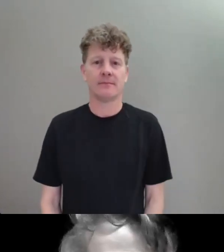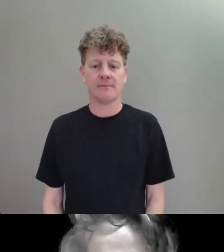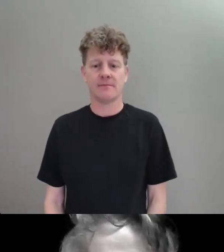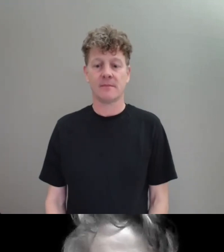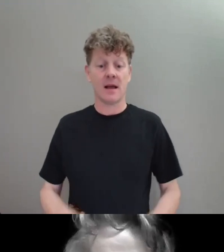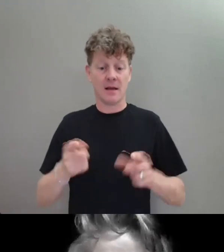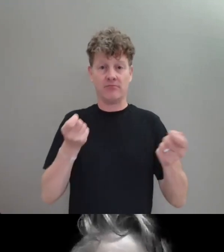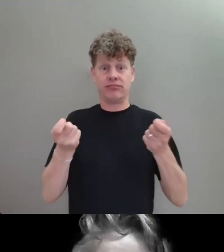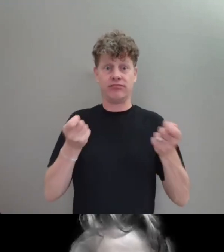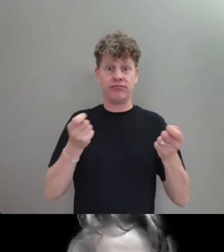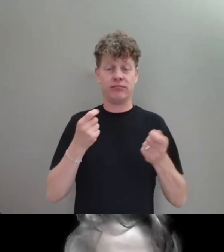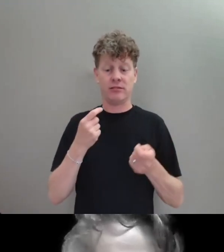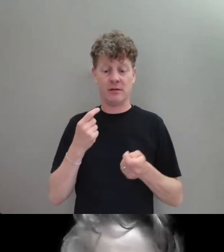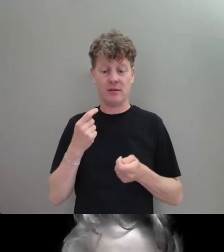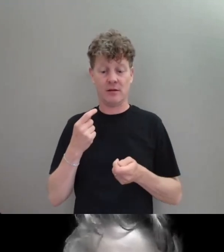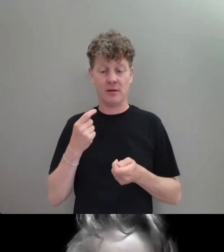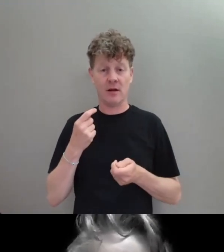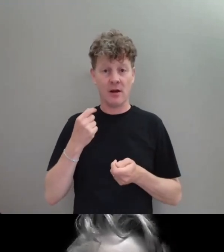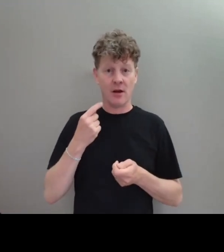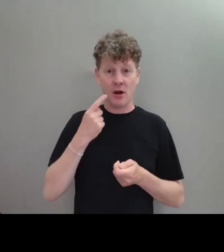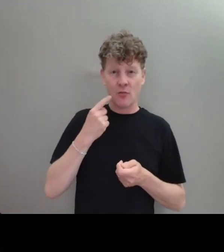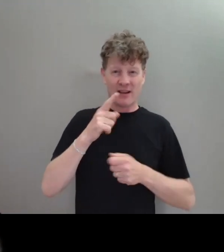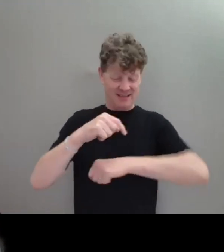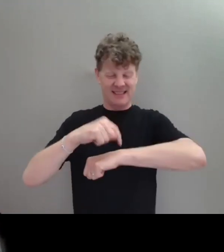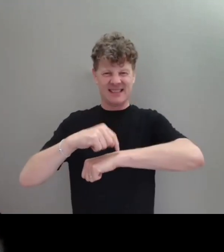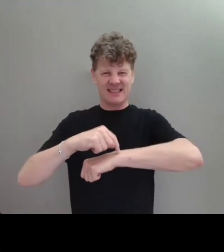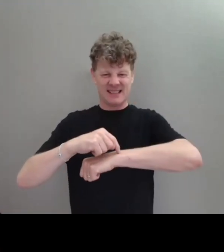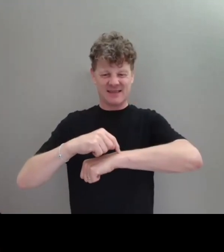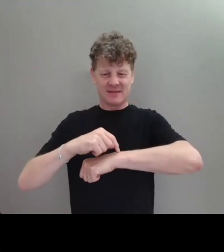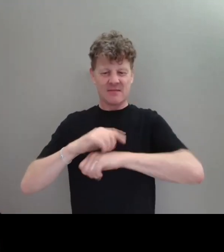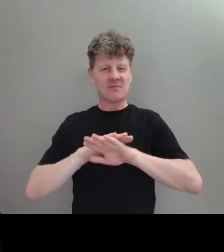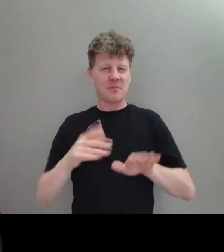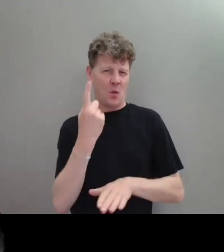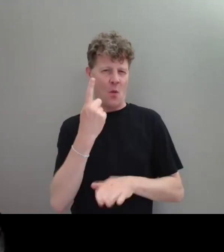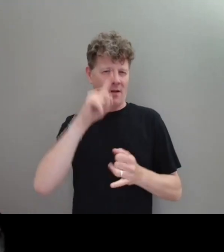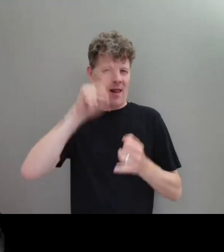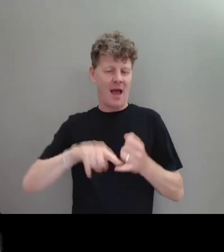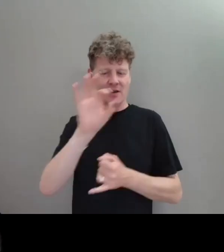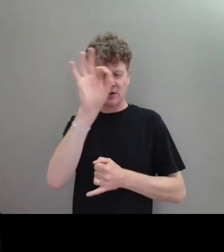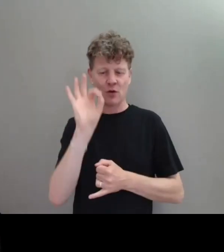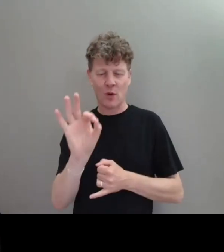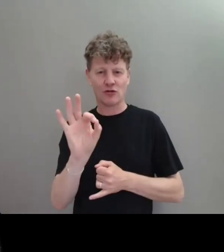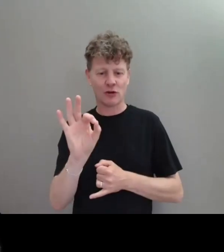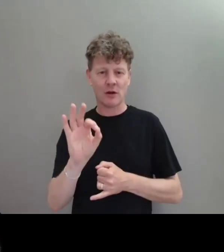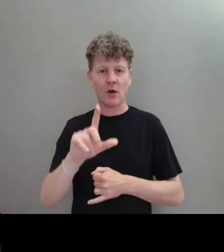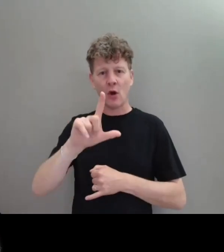Great. So time is getting on. So we have one last question asker,